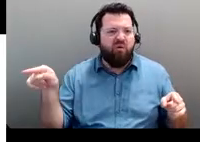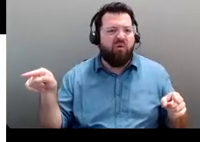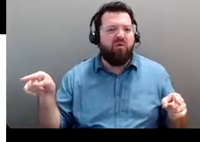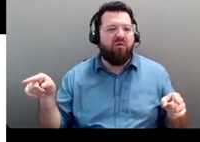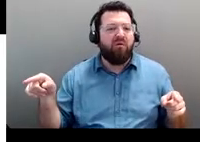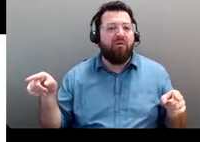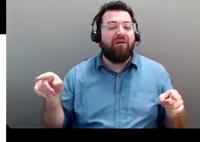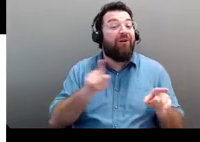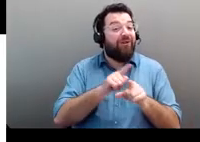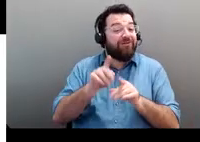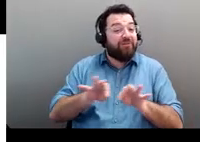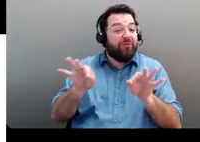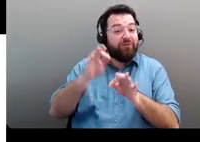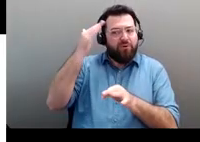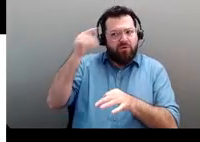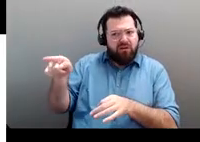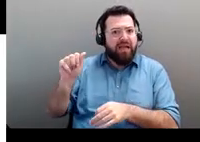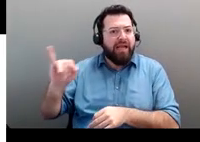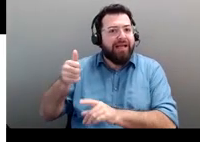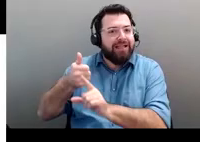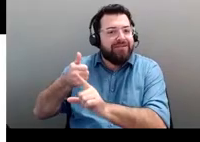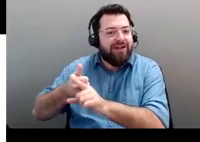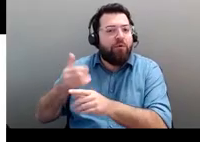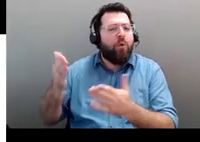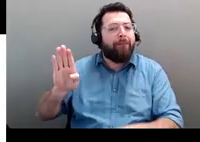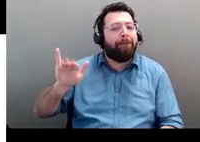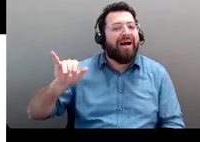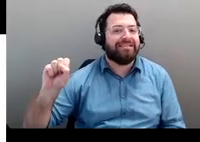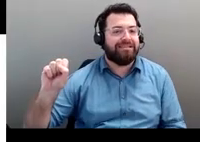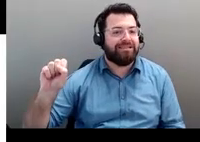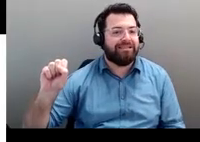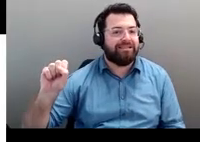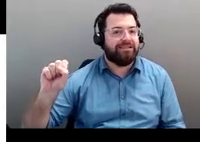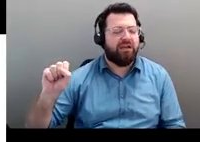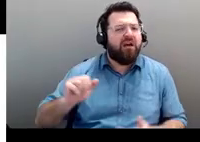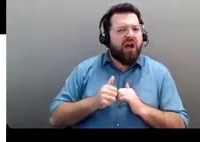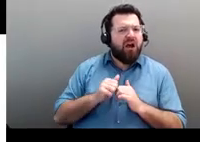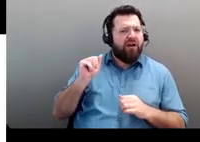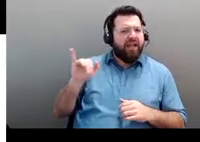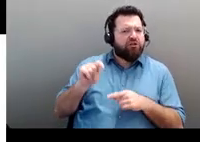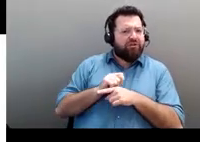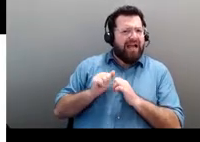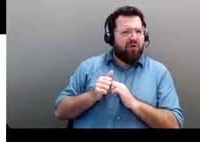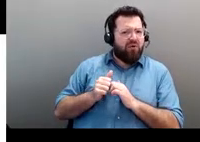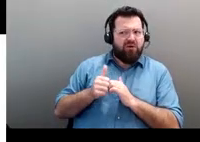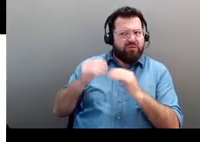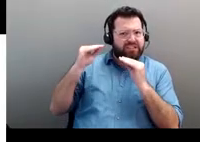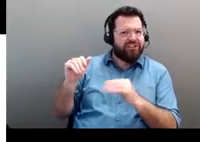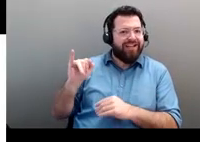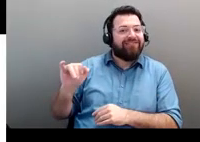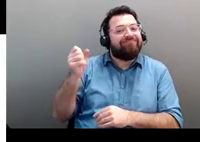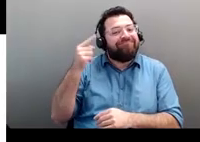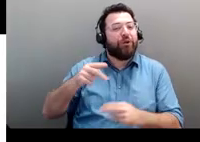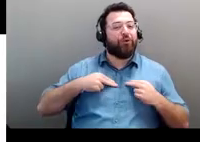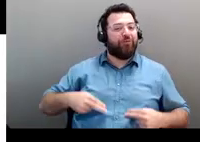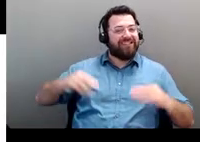what biases AI have, because again, AI is trained on human data. And so, yeah, what bias does it have? You have to be